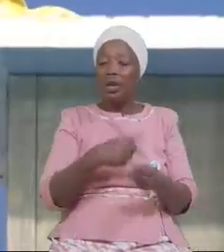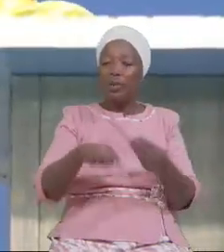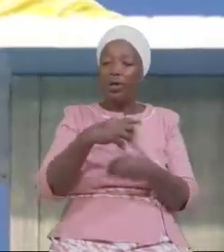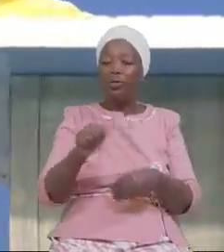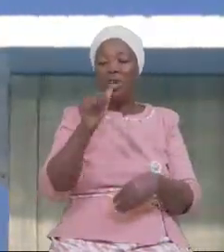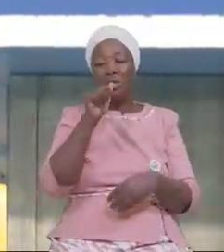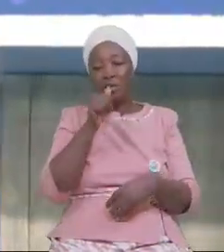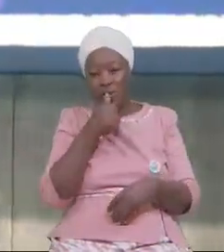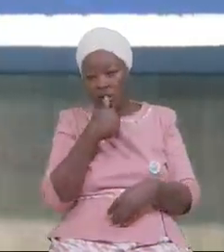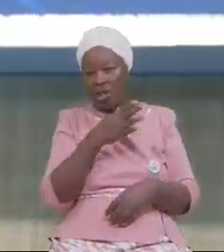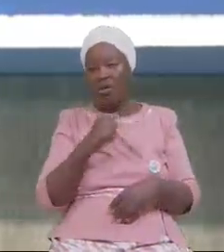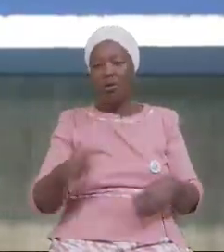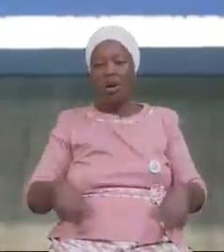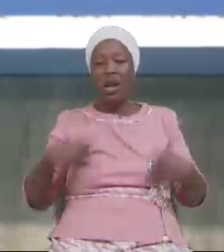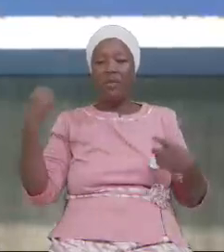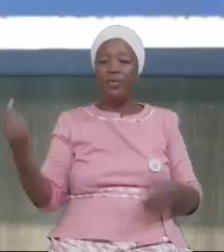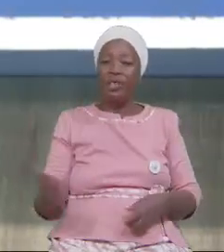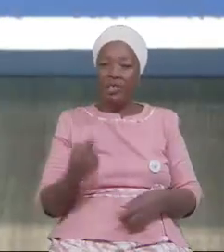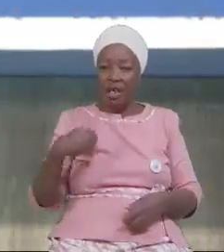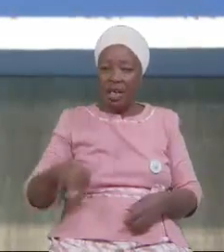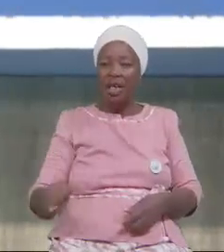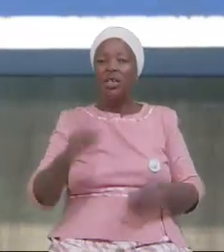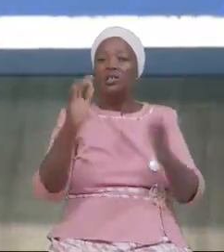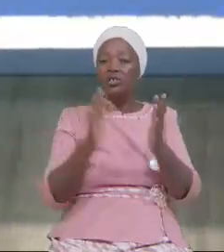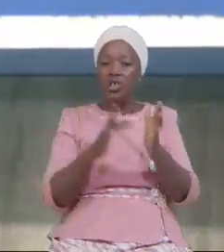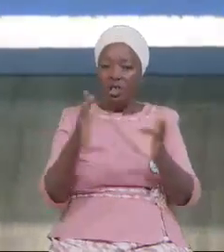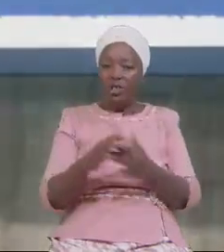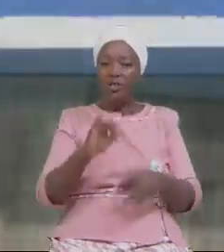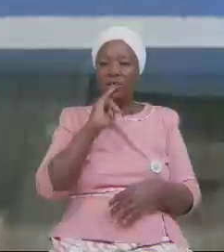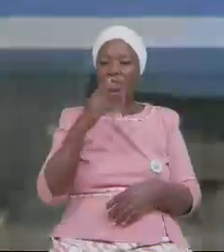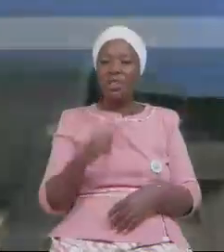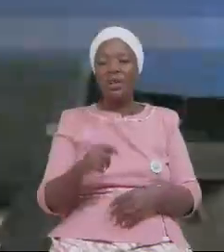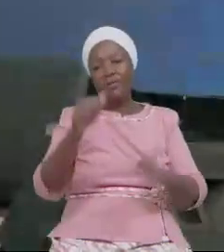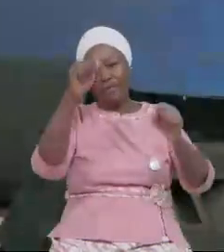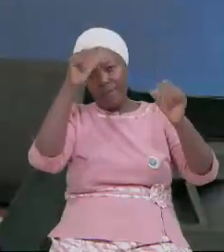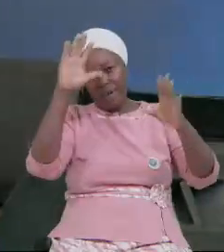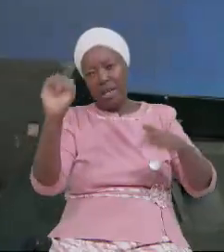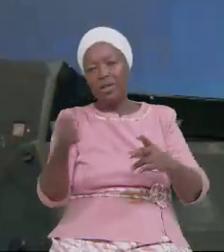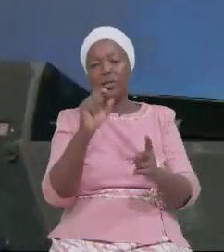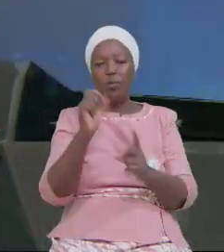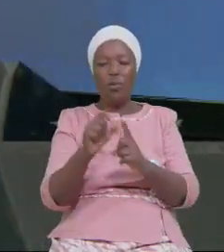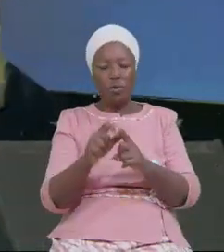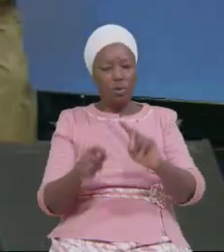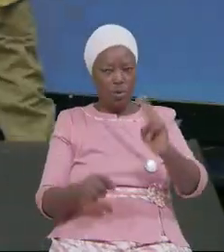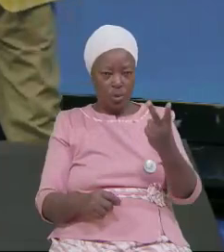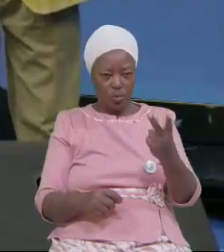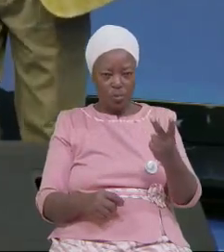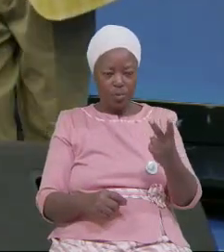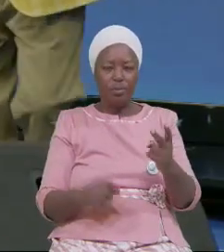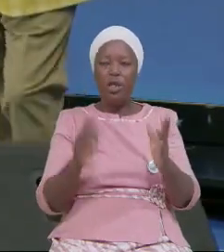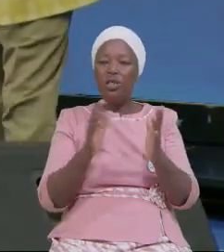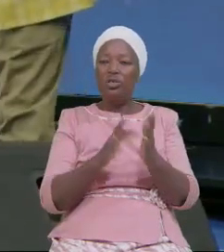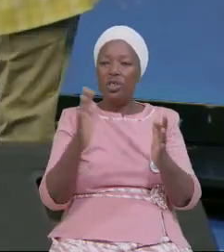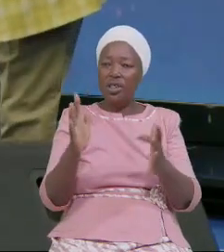life eternal, Jesus is the Father's word too. Jesus,